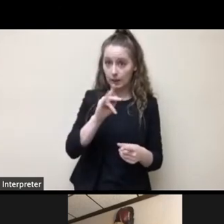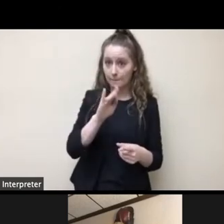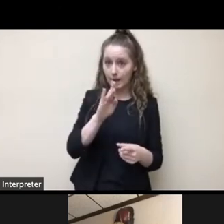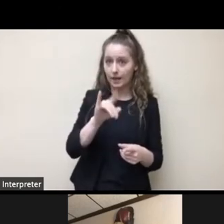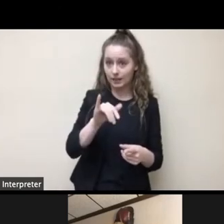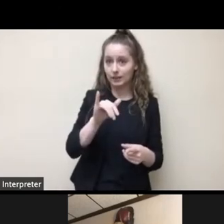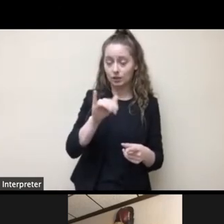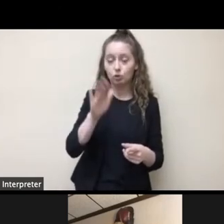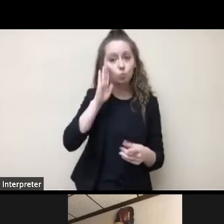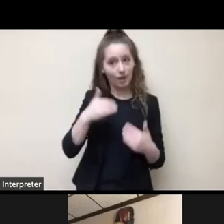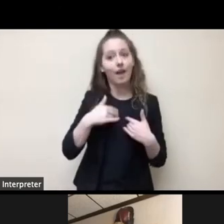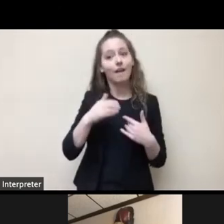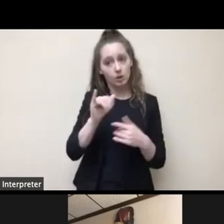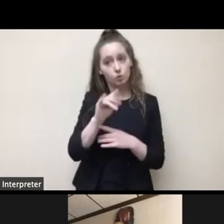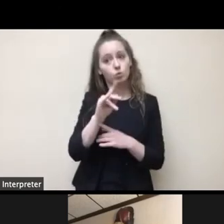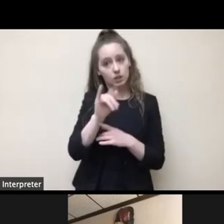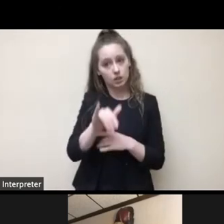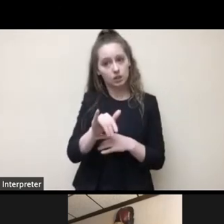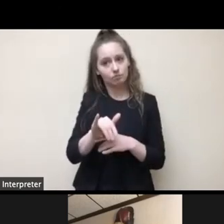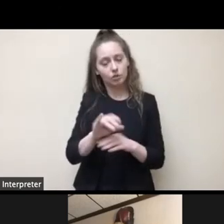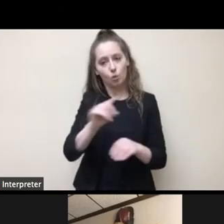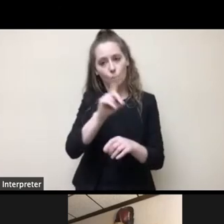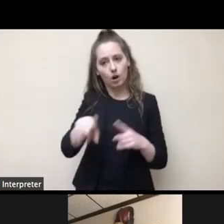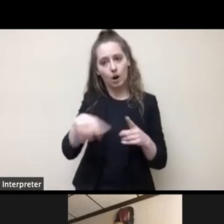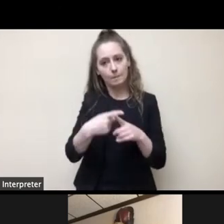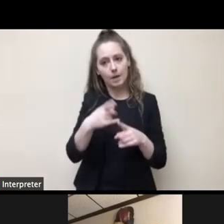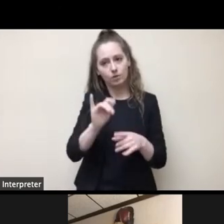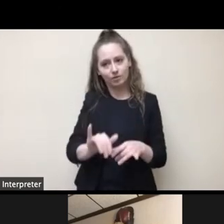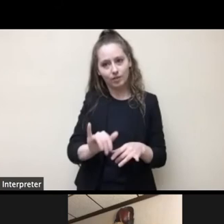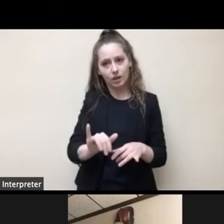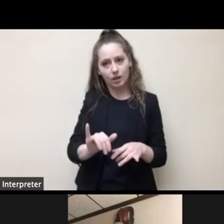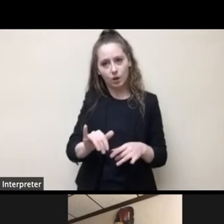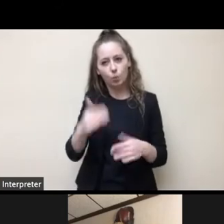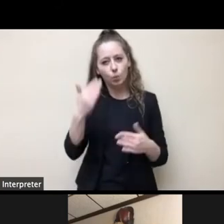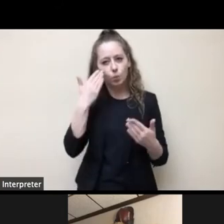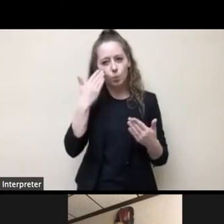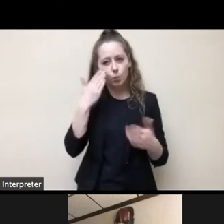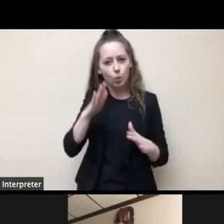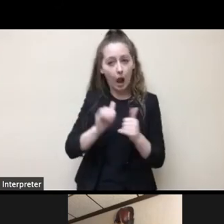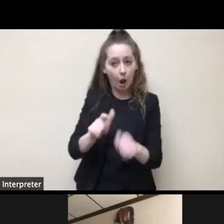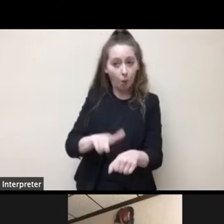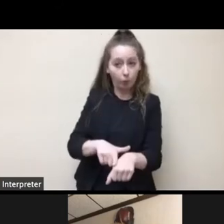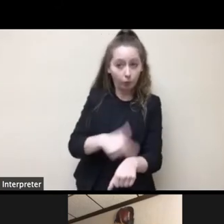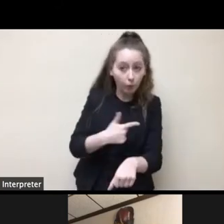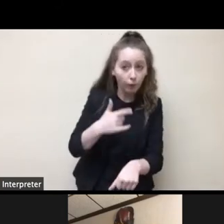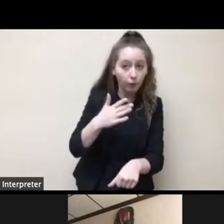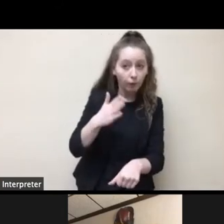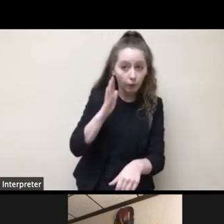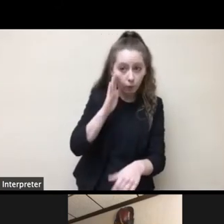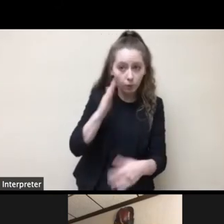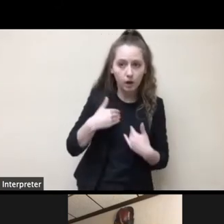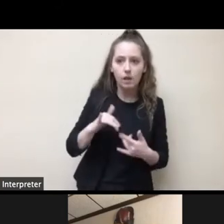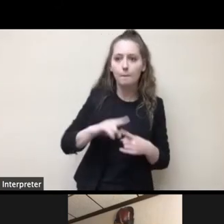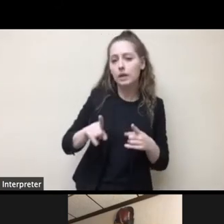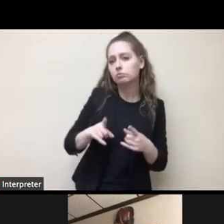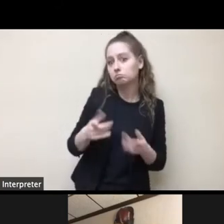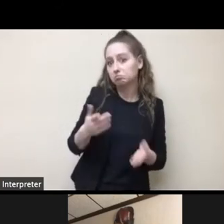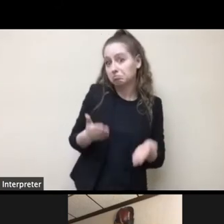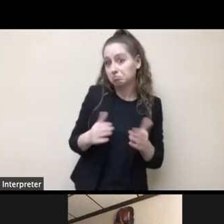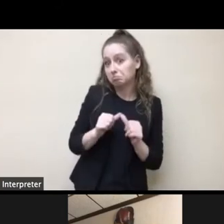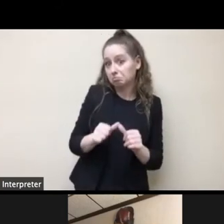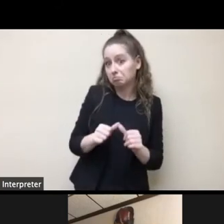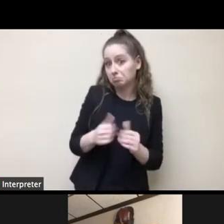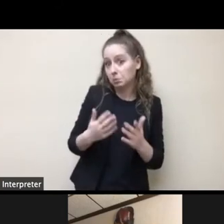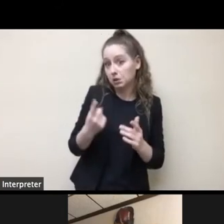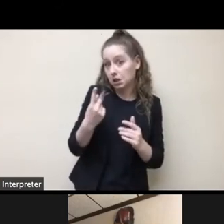question about that. We don't know the duration of which, but it's likely to last for probably a couple of years,